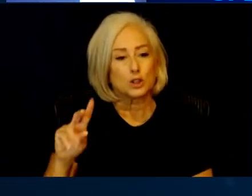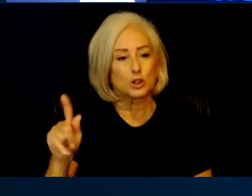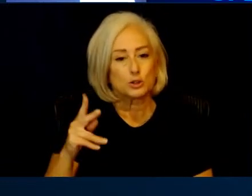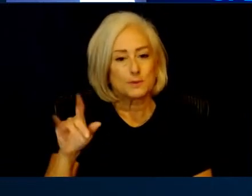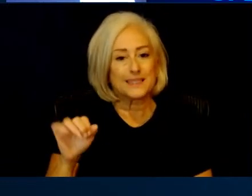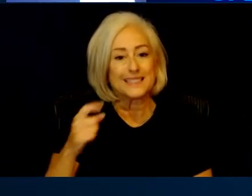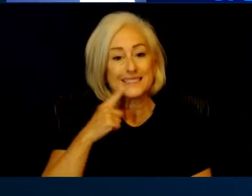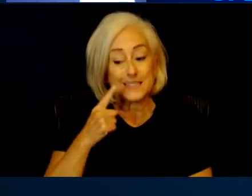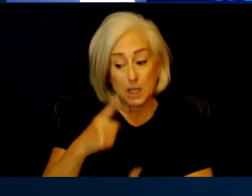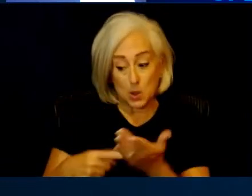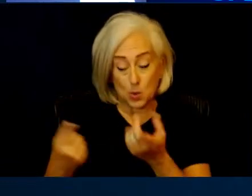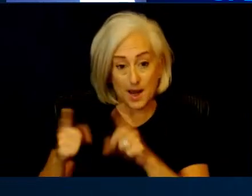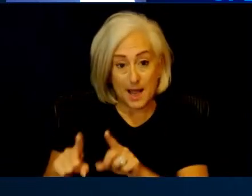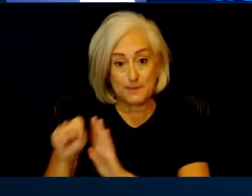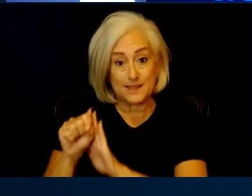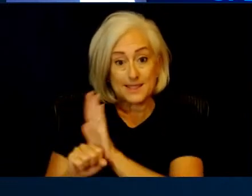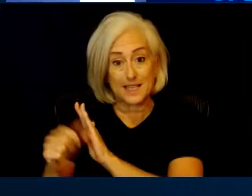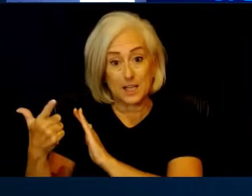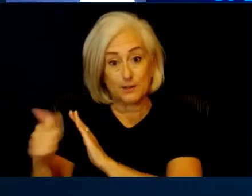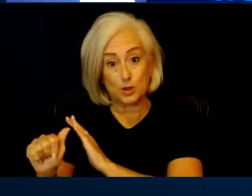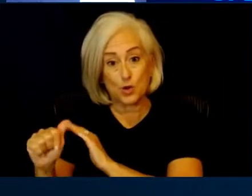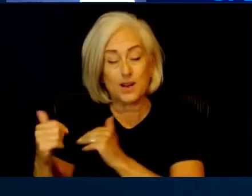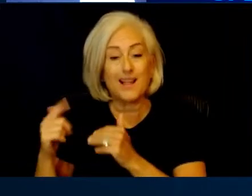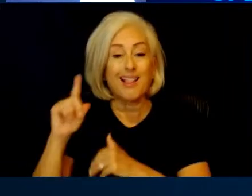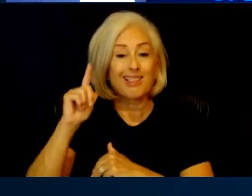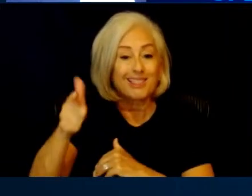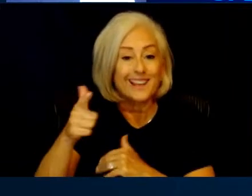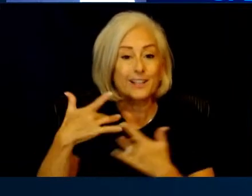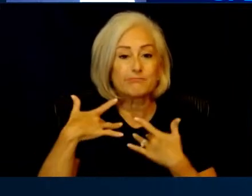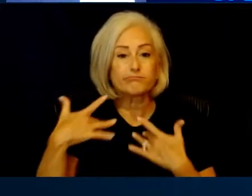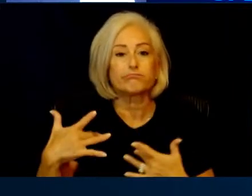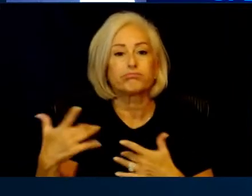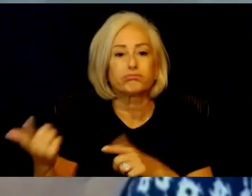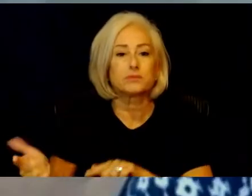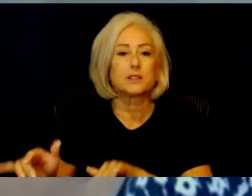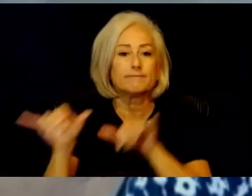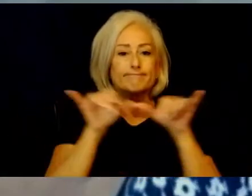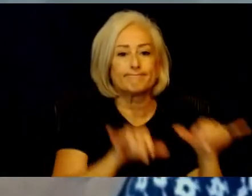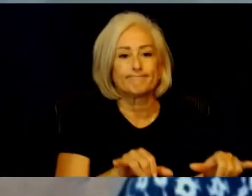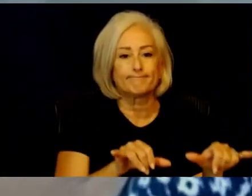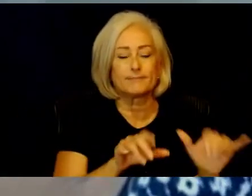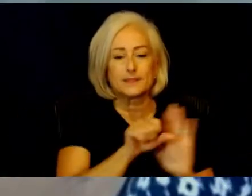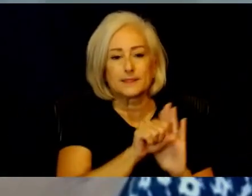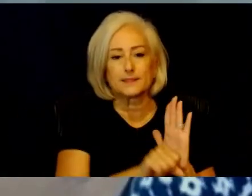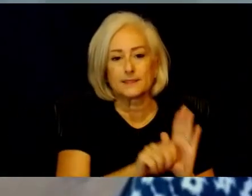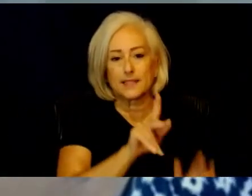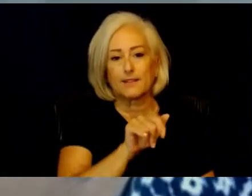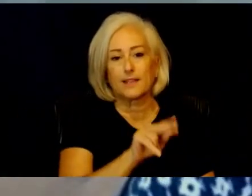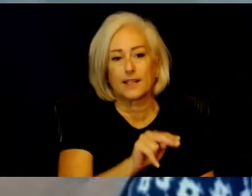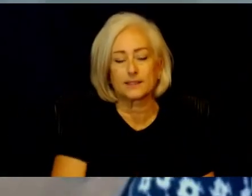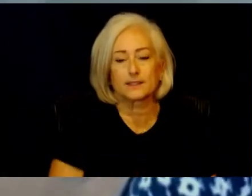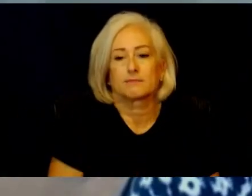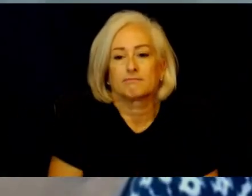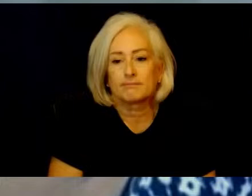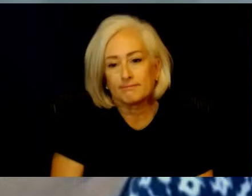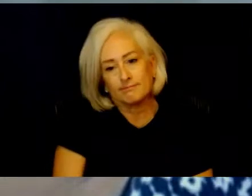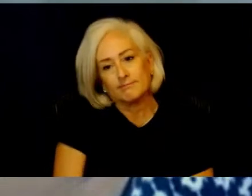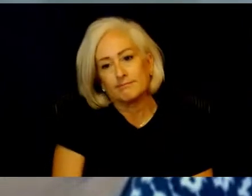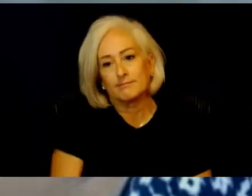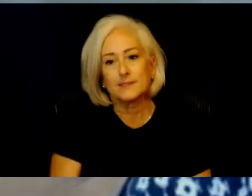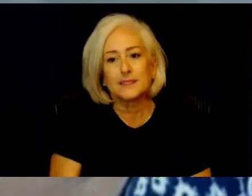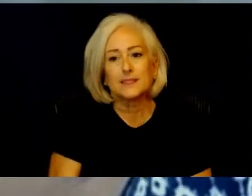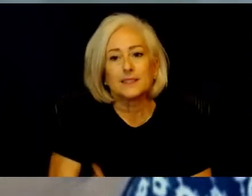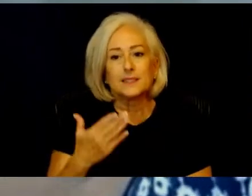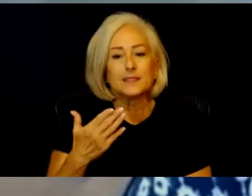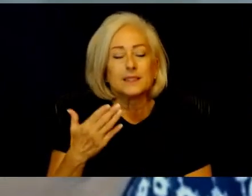Kansas City. Do you see that correlation with monkeypox, or is it too soon to tell? I kind of think it's too soon to tell. Like I said